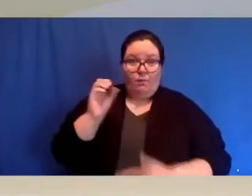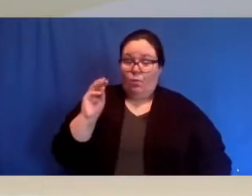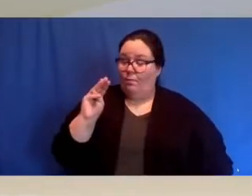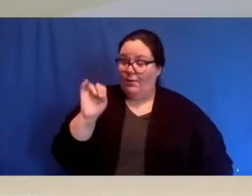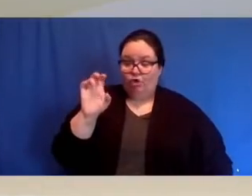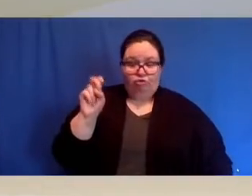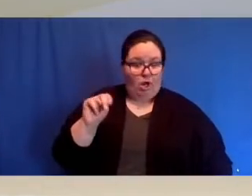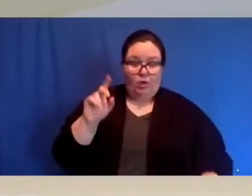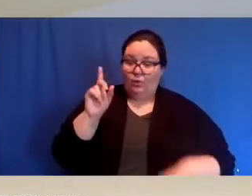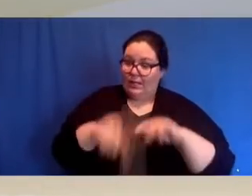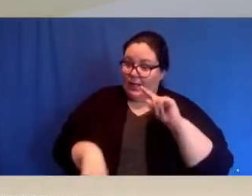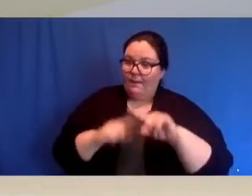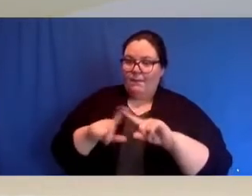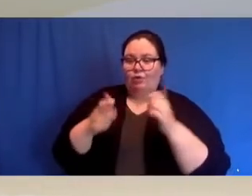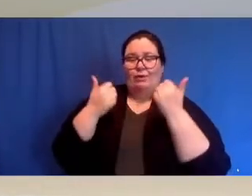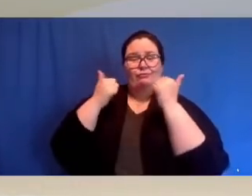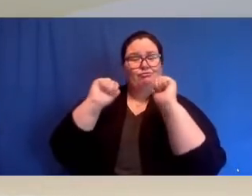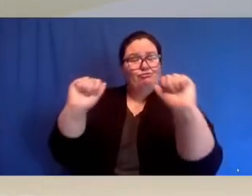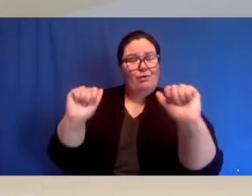delay it as much as we can.